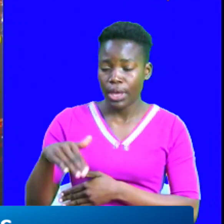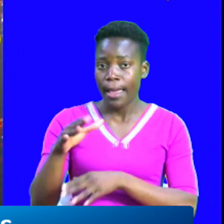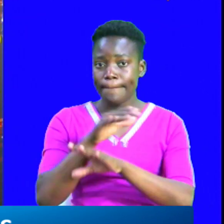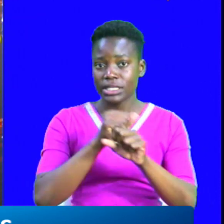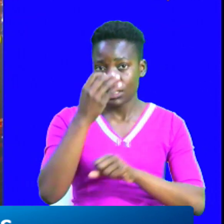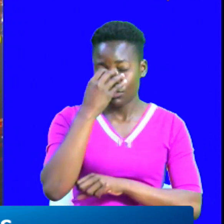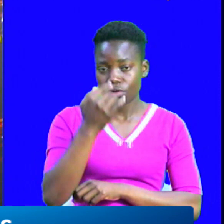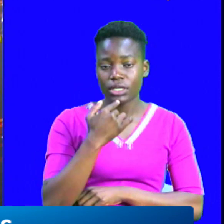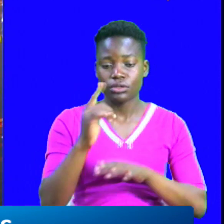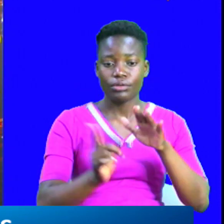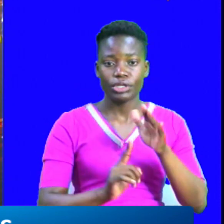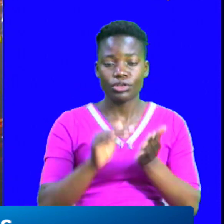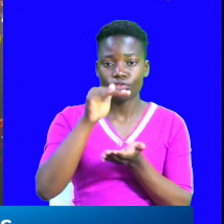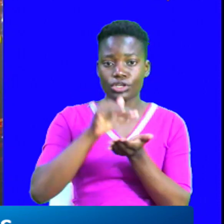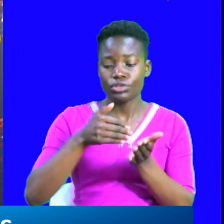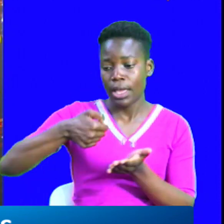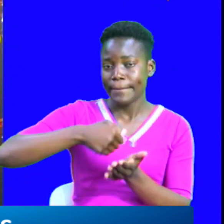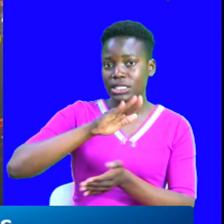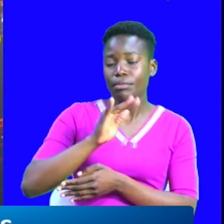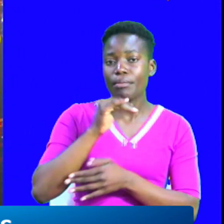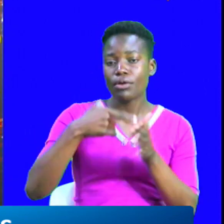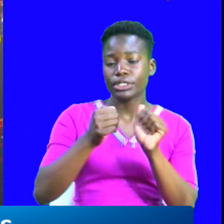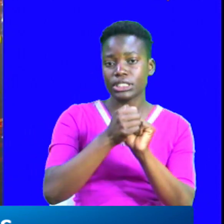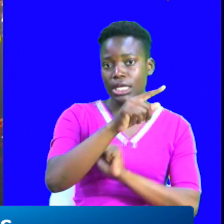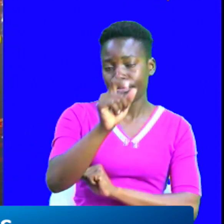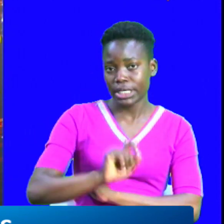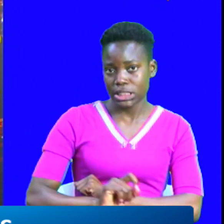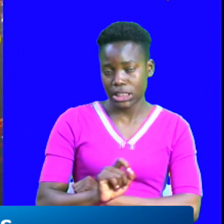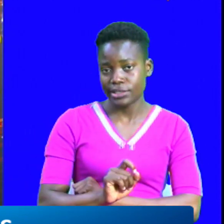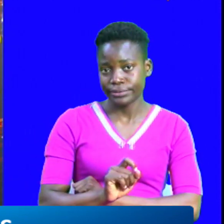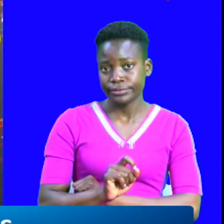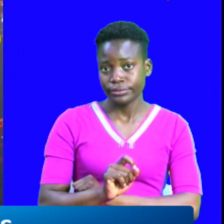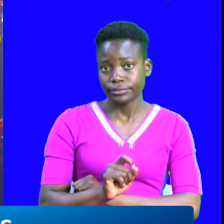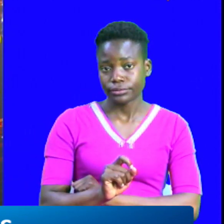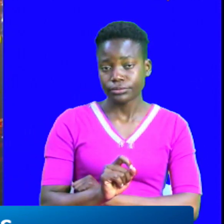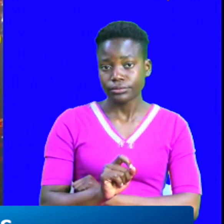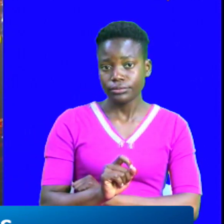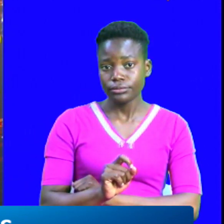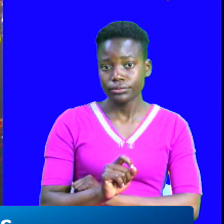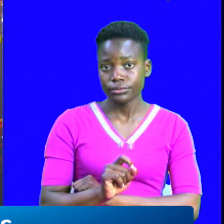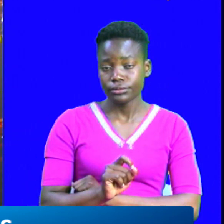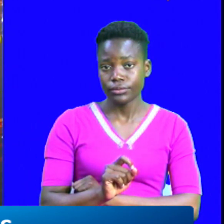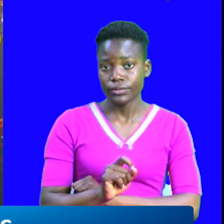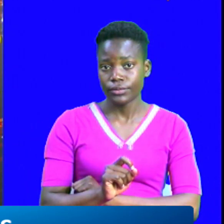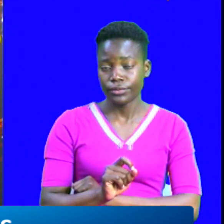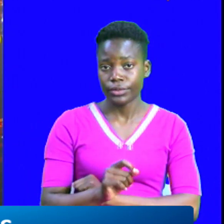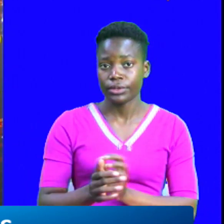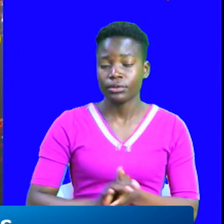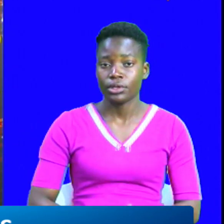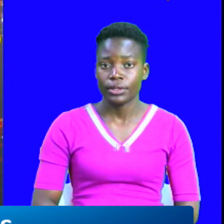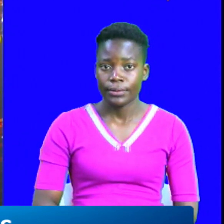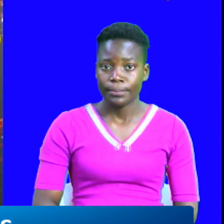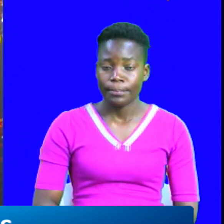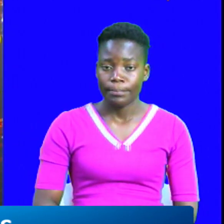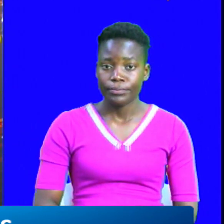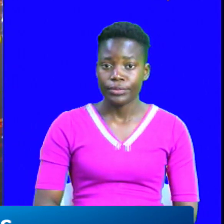to cut budgets by 10%. Now, President William Ruto has directed ministries to cut their 2023-2024 budgets by